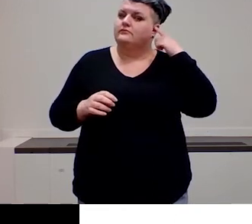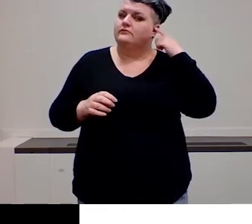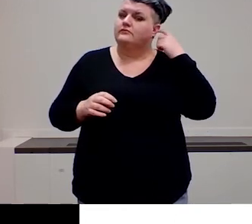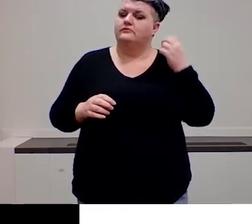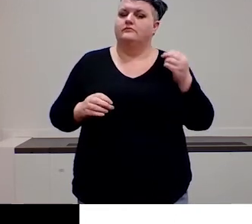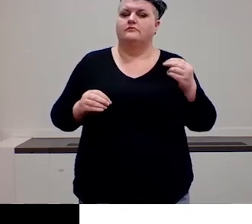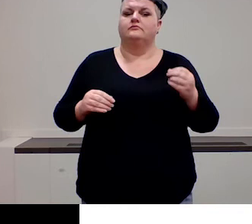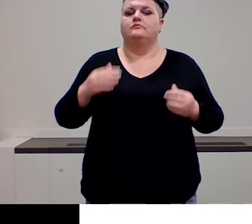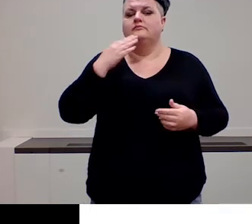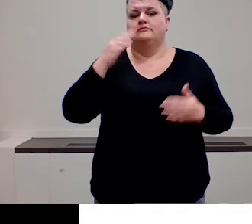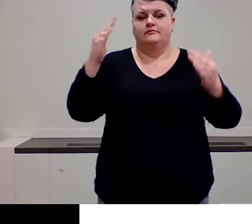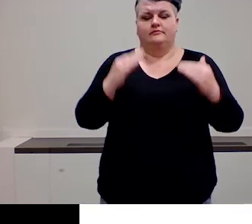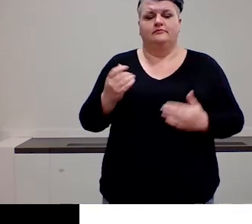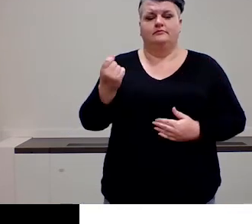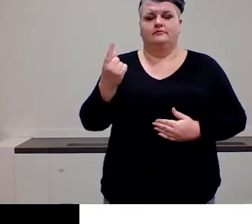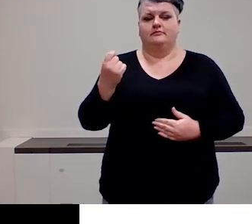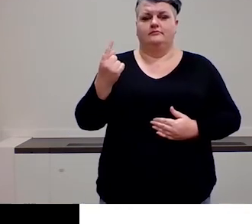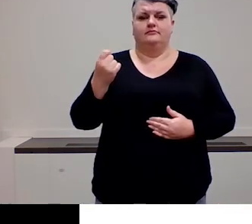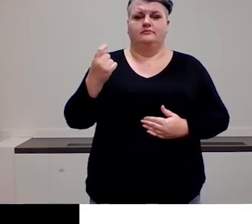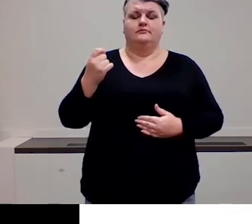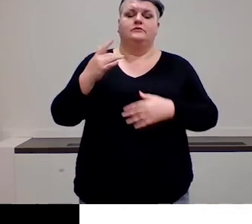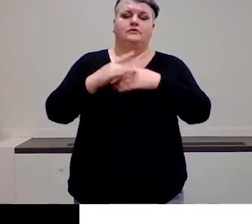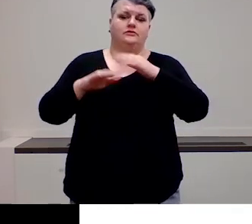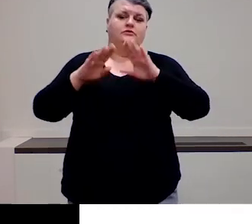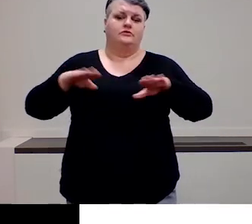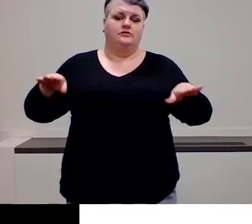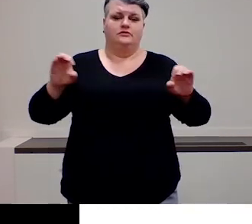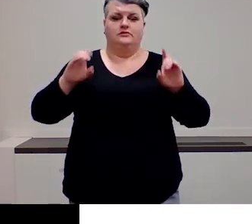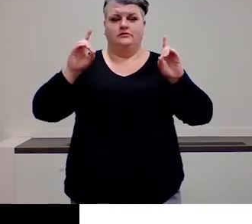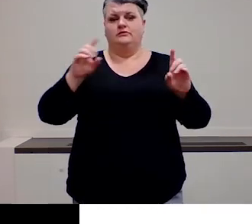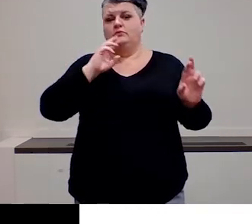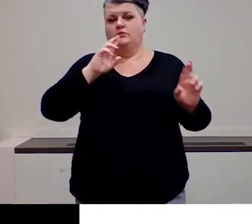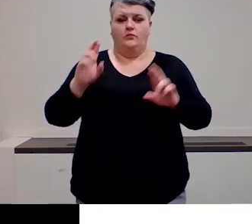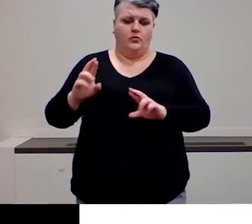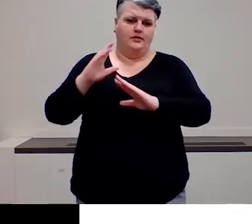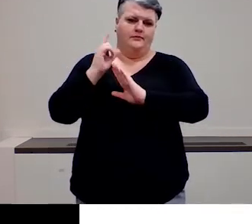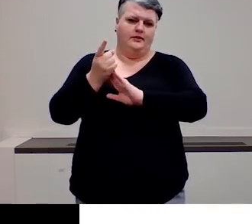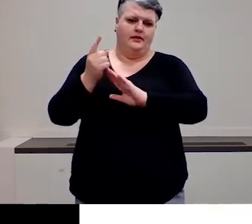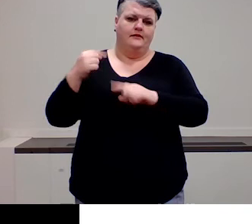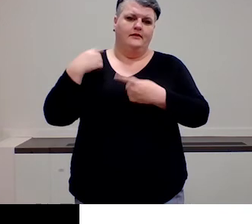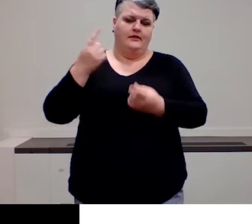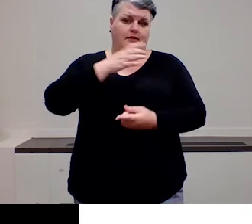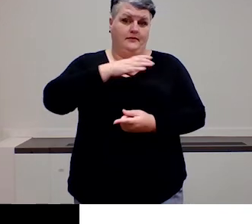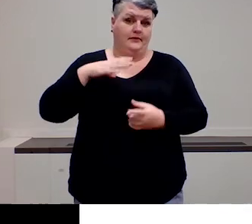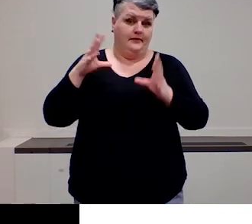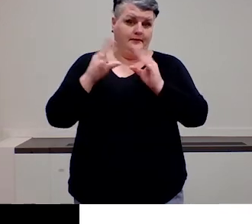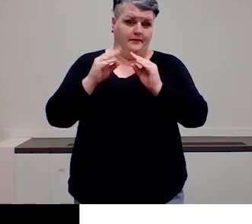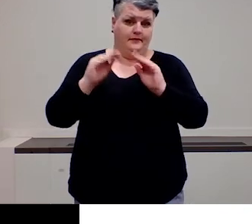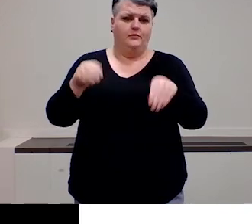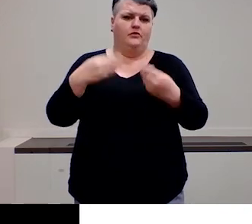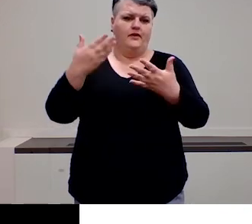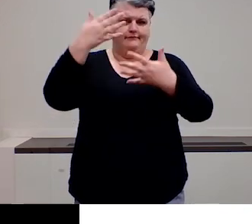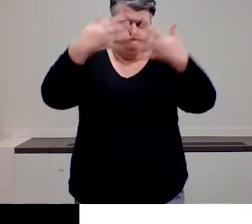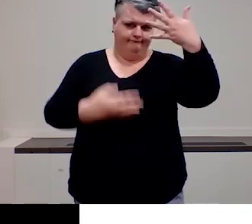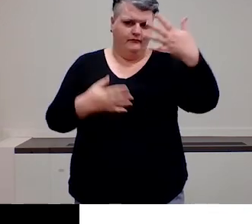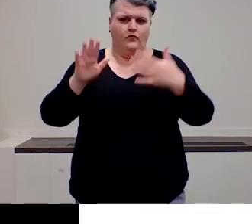Great, thank you. Section 11 of the agenda consists of early childhood education reports and minutes from this month's committee meetings and are provided for your